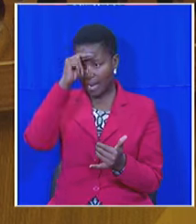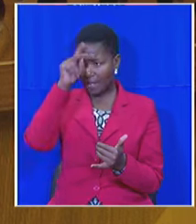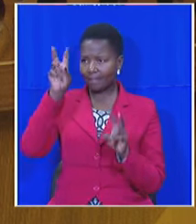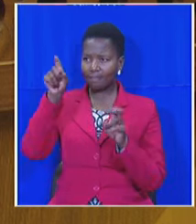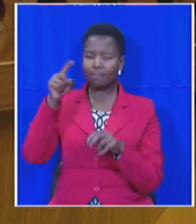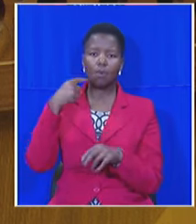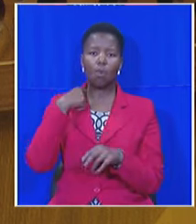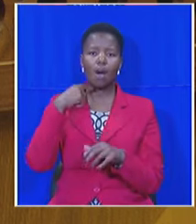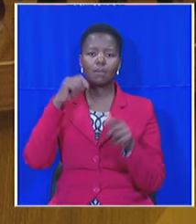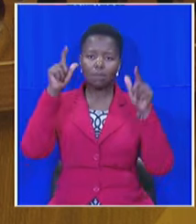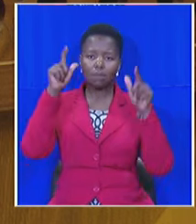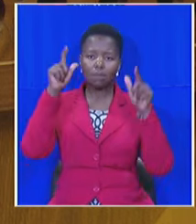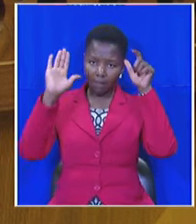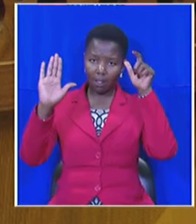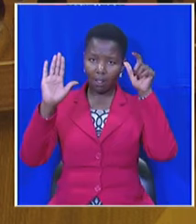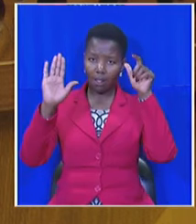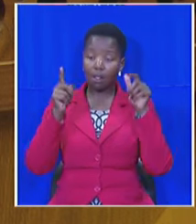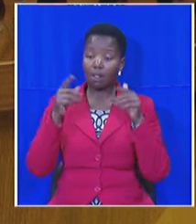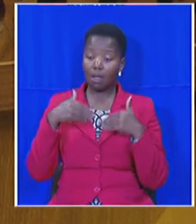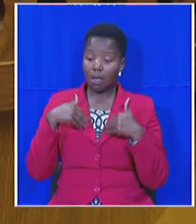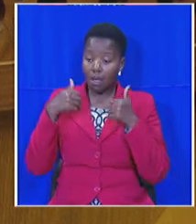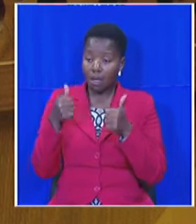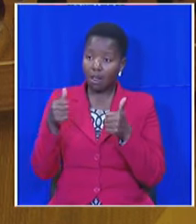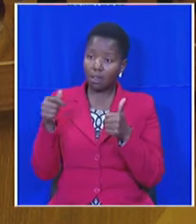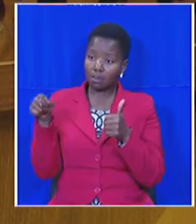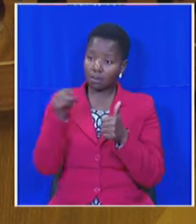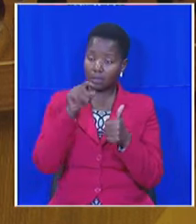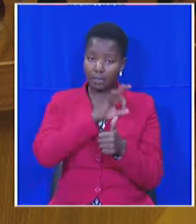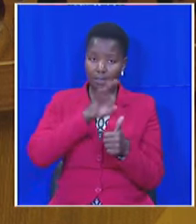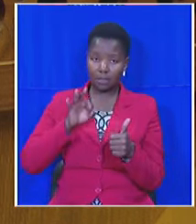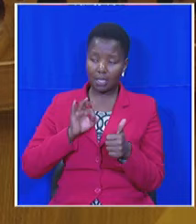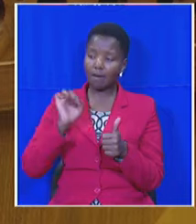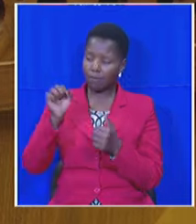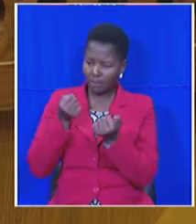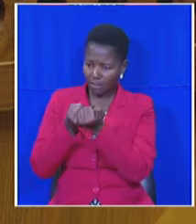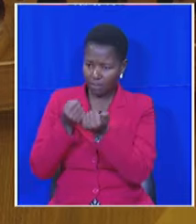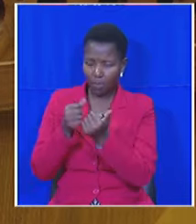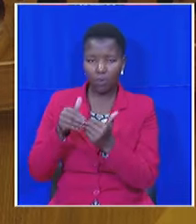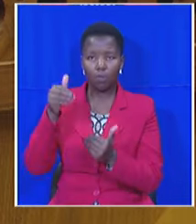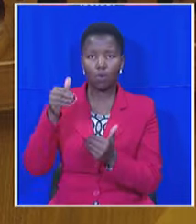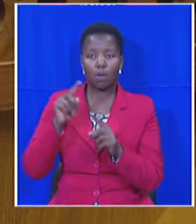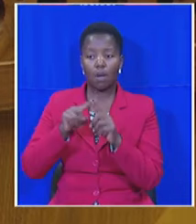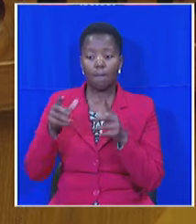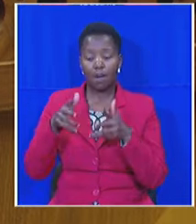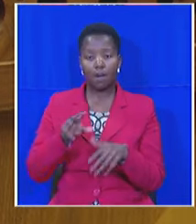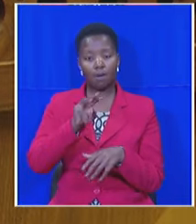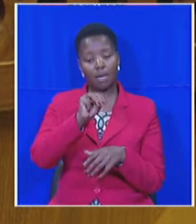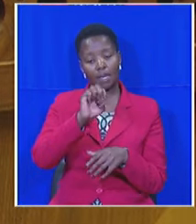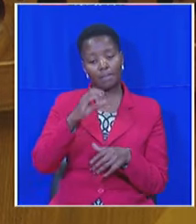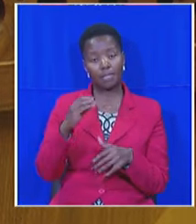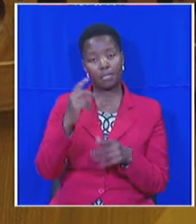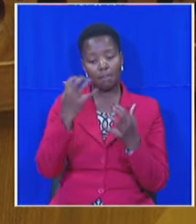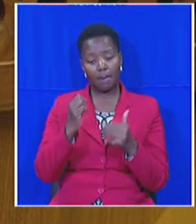health professionals are your strength. Your weakness is the inability of ANC MECs to spend health budget